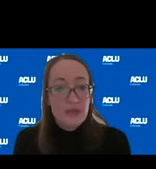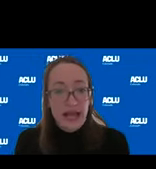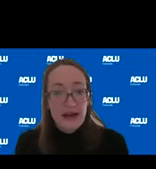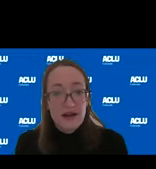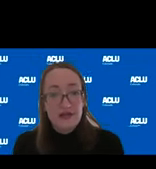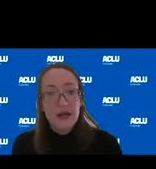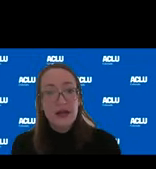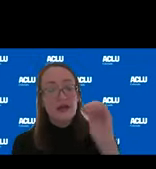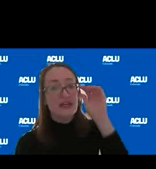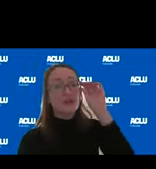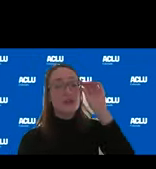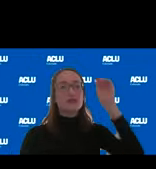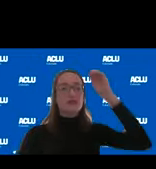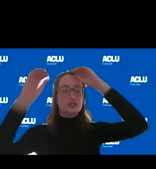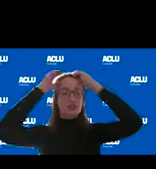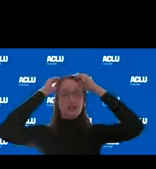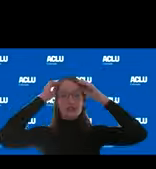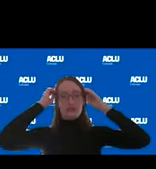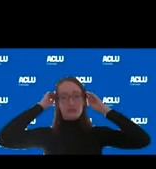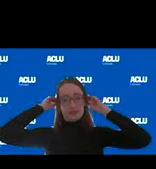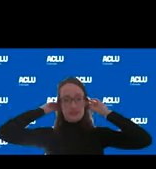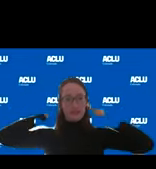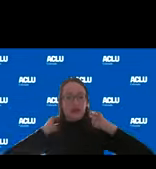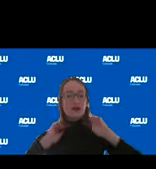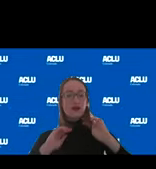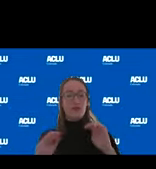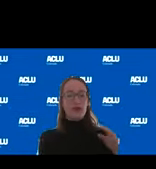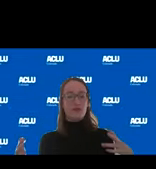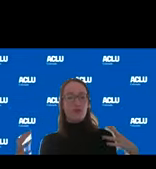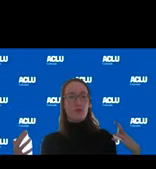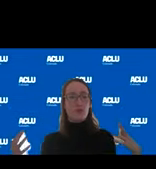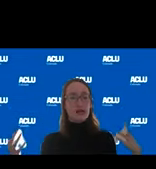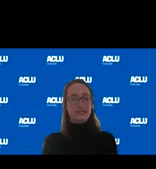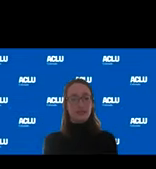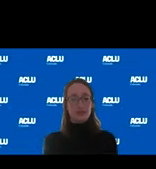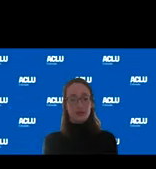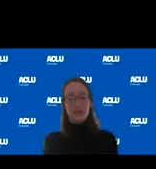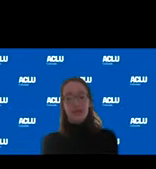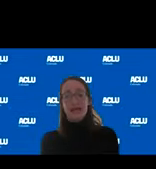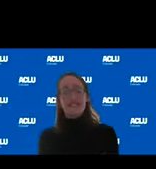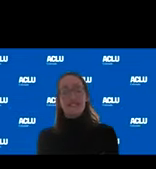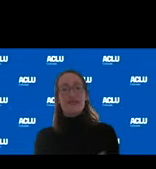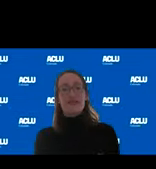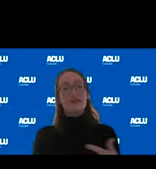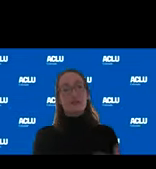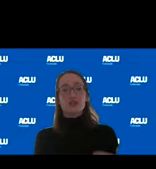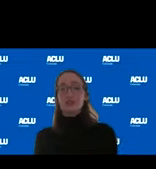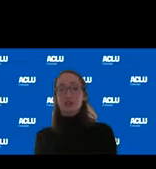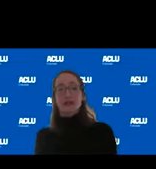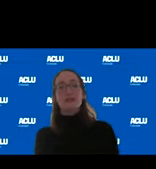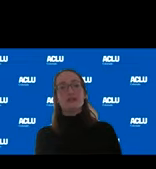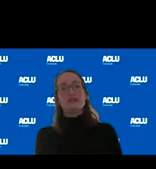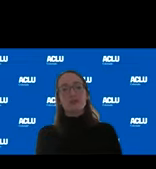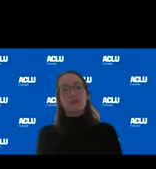Then we have the issue of postage, which we're seeing in several states. And ACLU says that that's a version of a poll